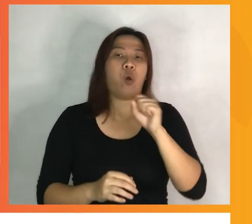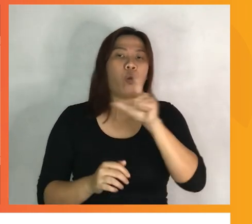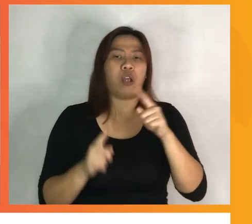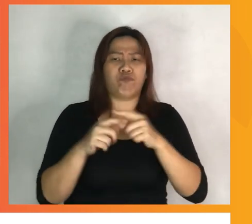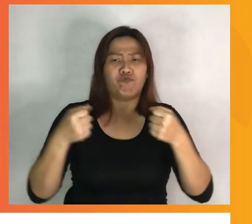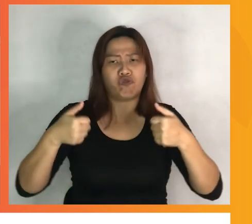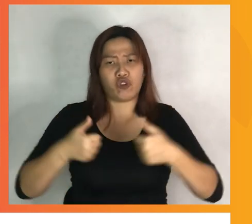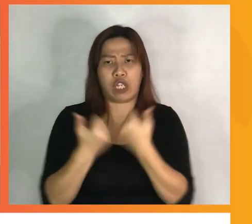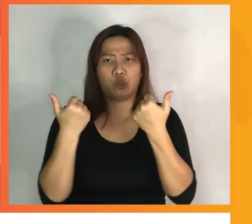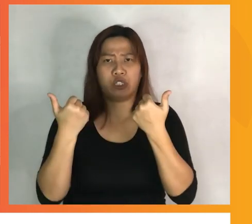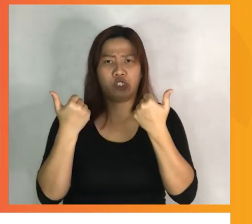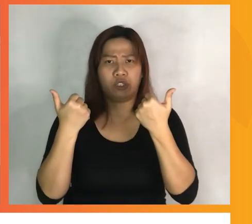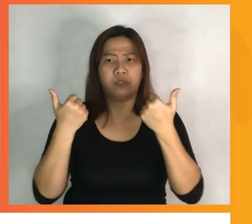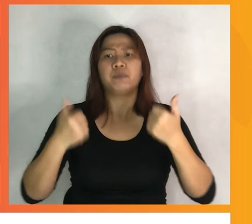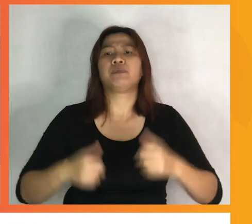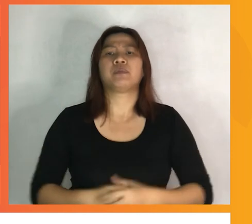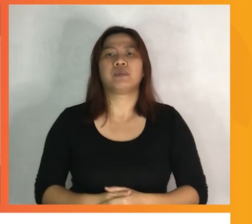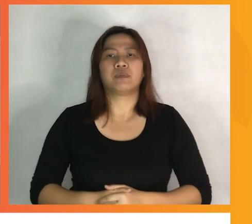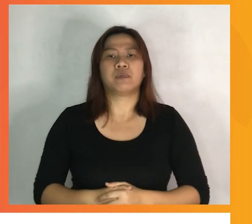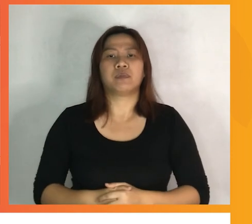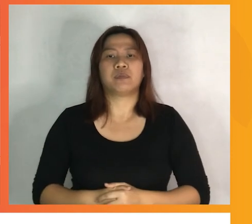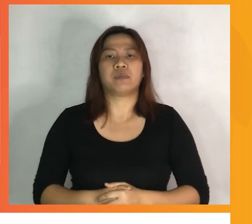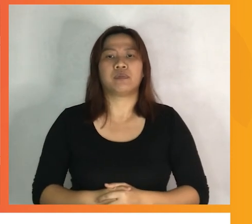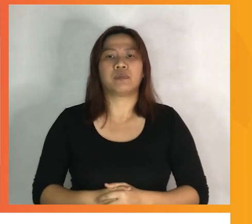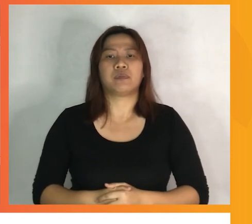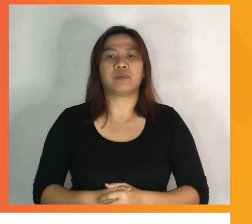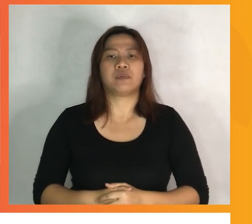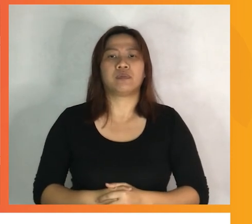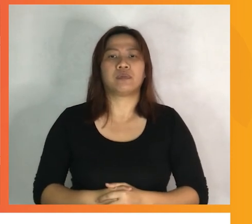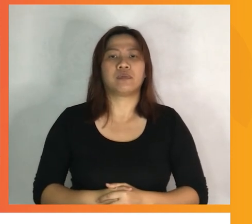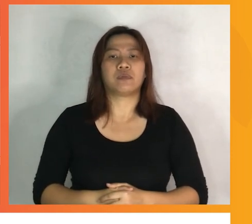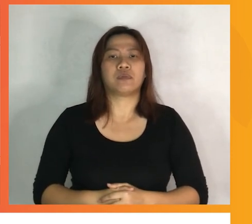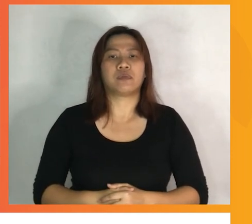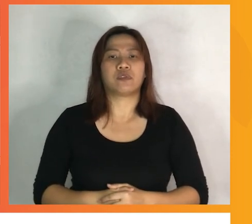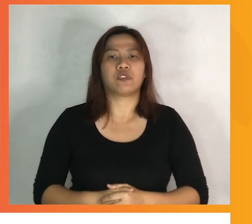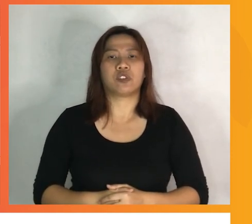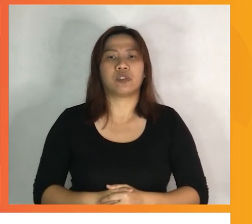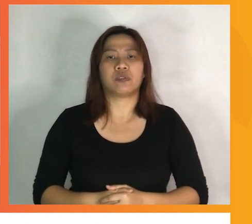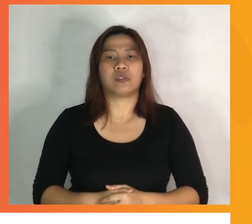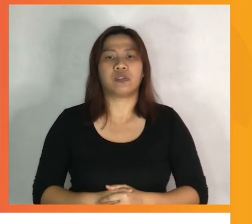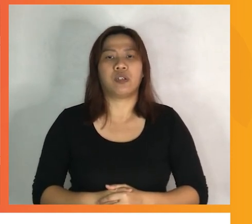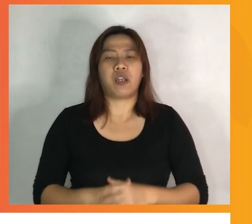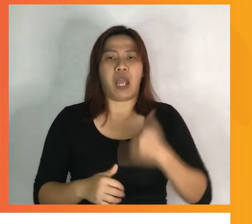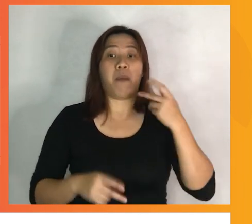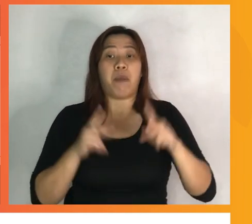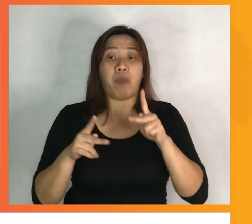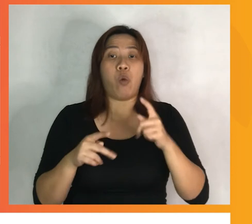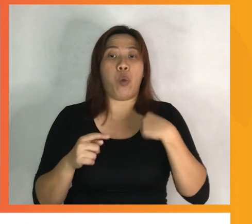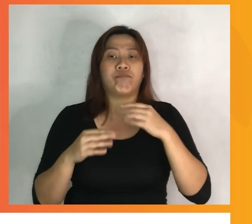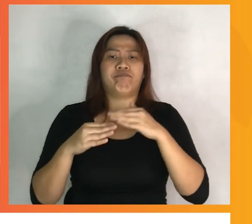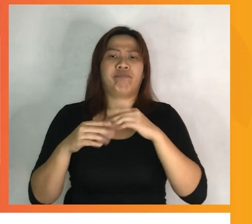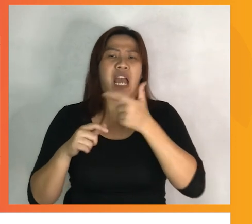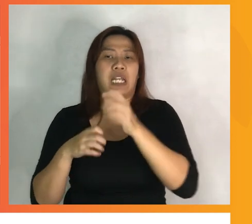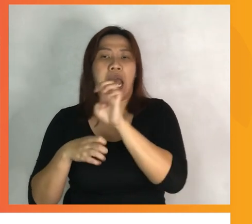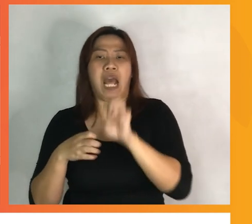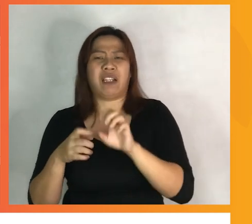to develop their skills and abilities, but also to challenge young people who at the